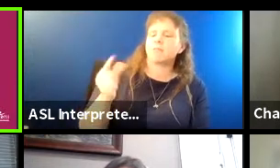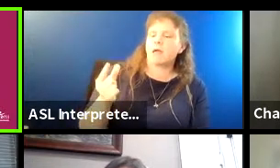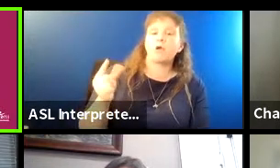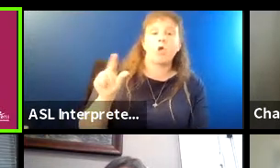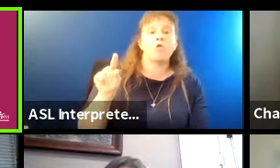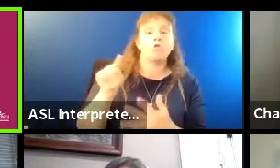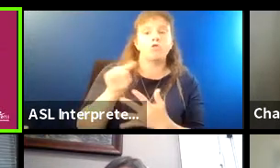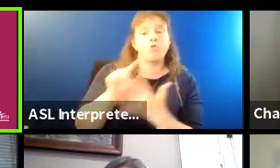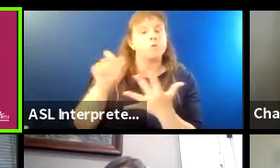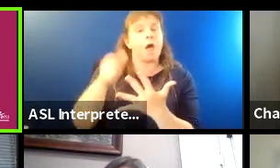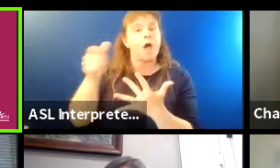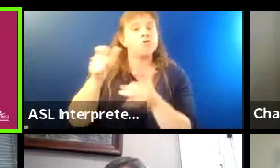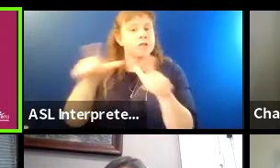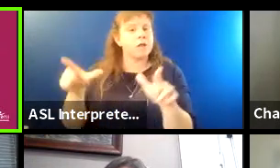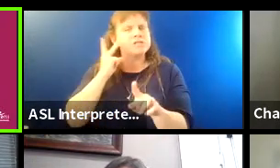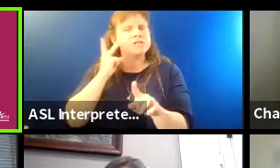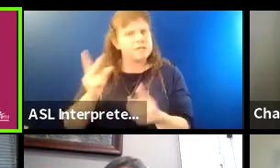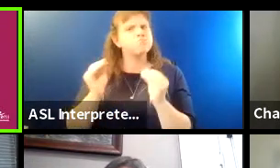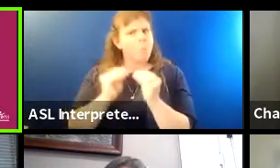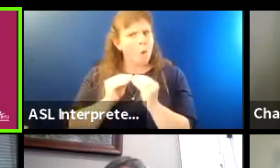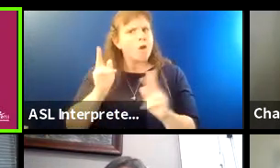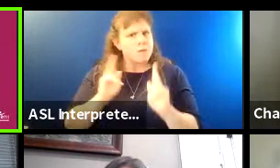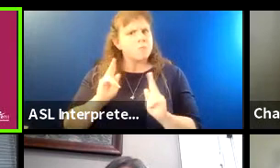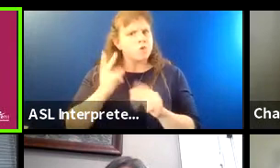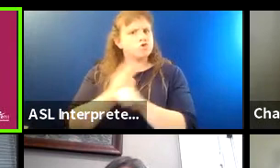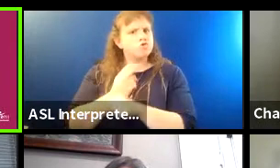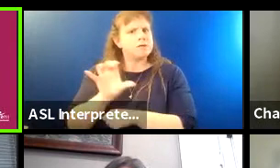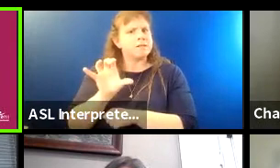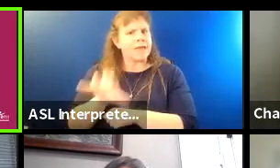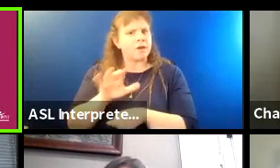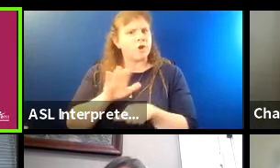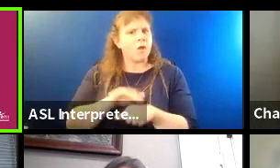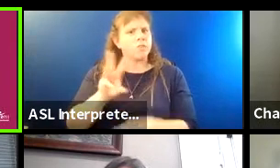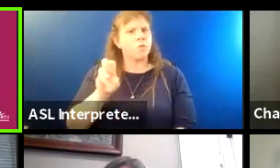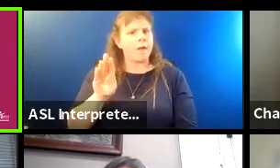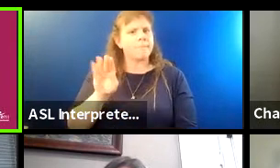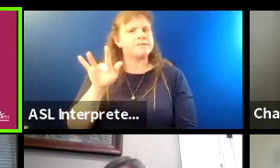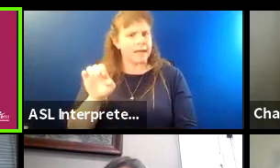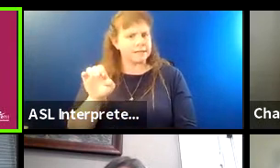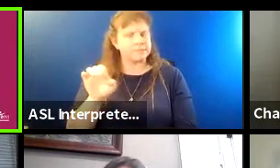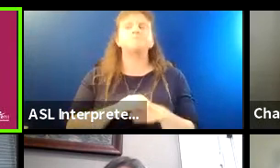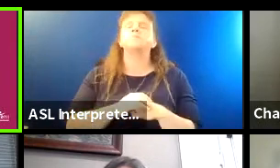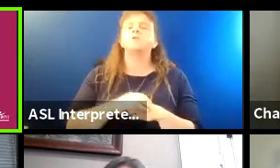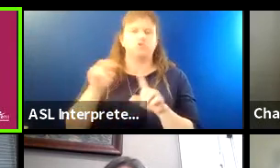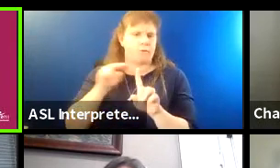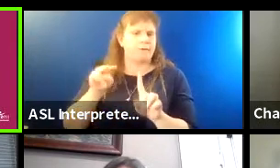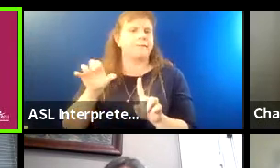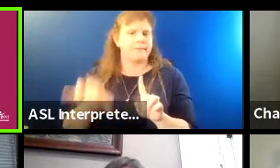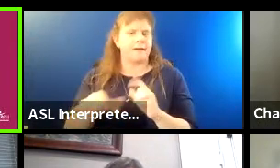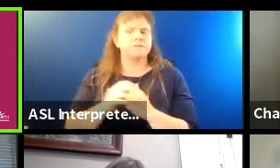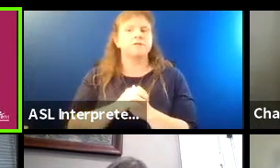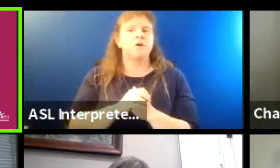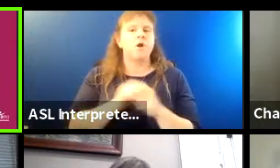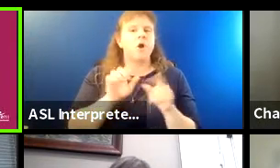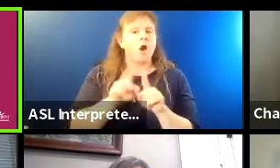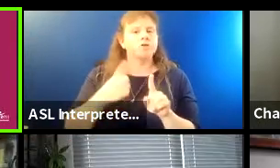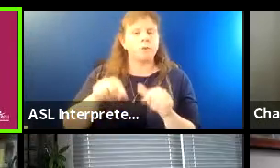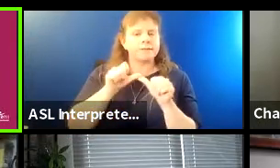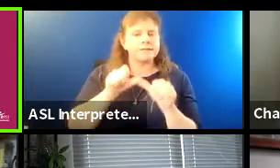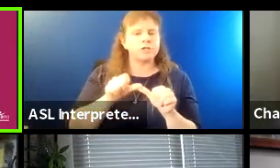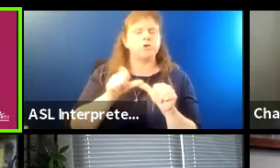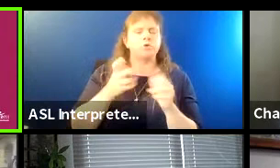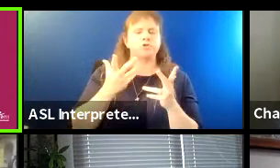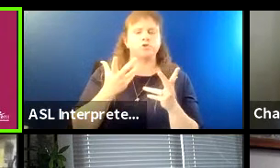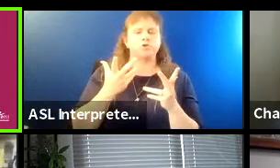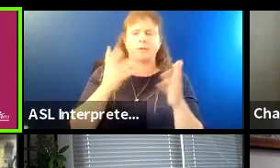that we sort of see more frequent visitors. So as we continue to look at, you know, print production, you